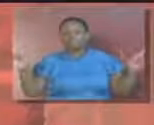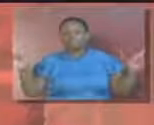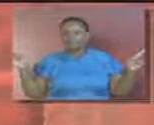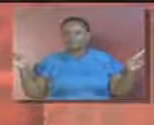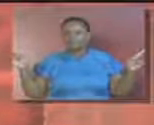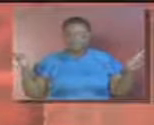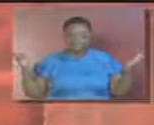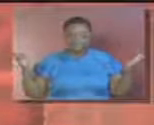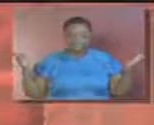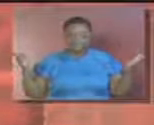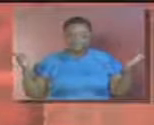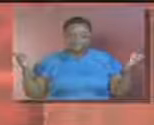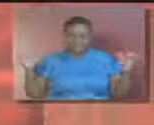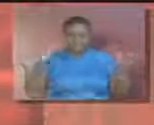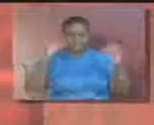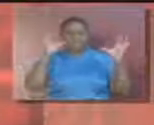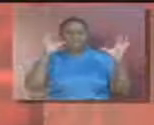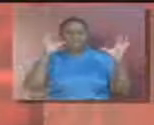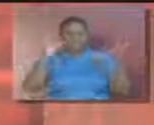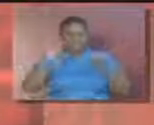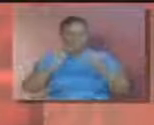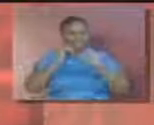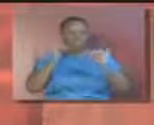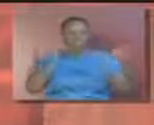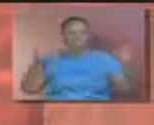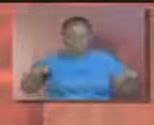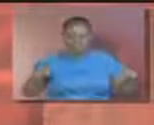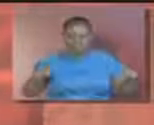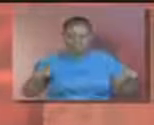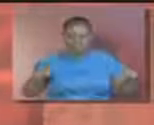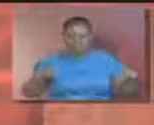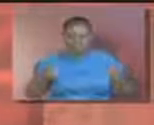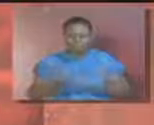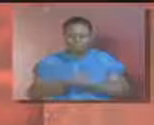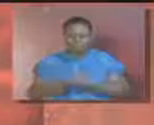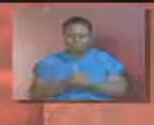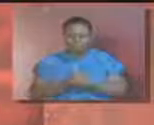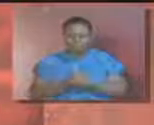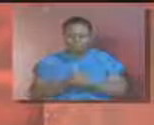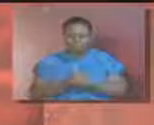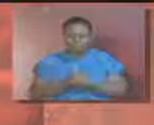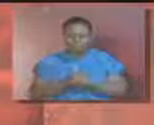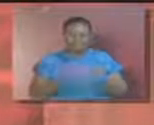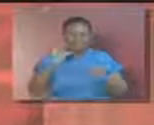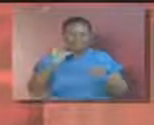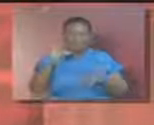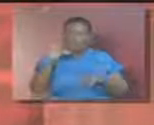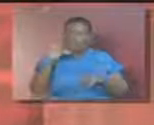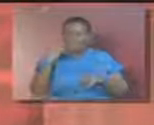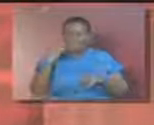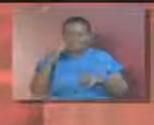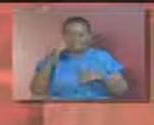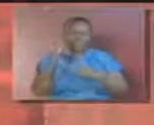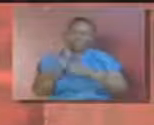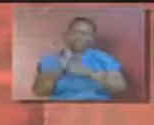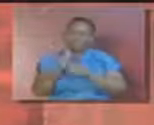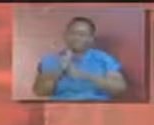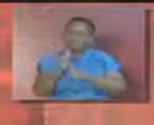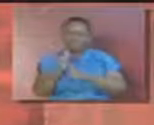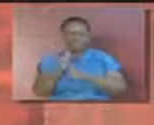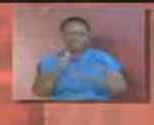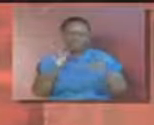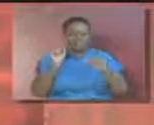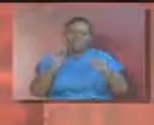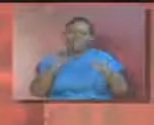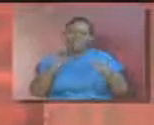manifests itself. So really and truly, and what's very important about this is the only way that we can actually put a